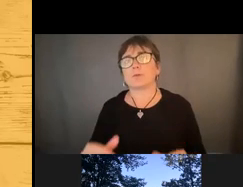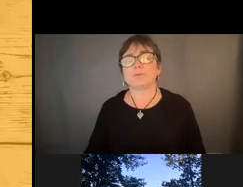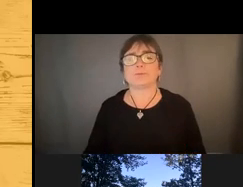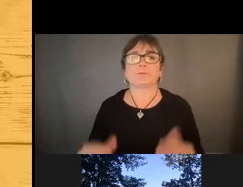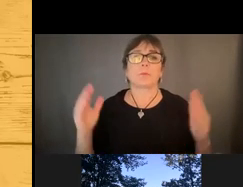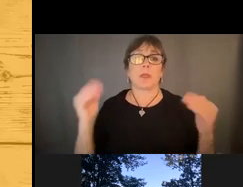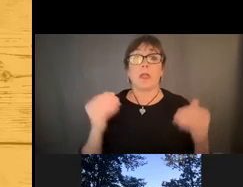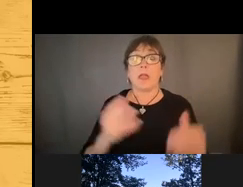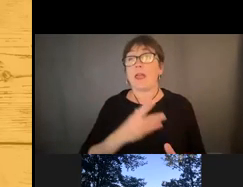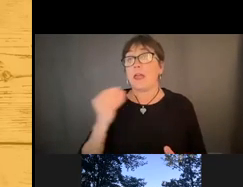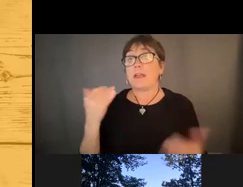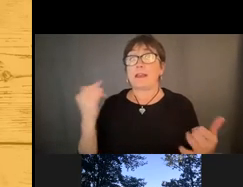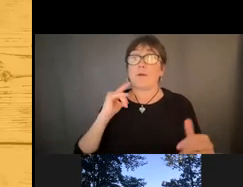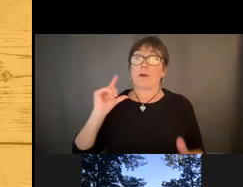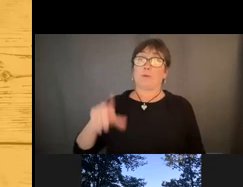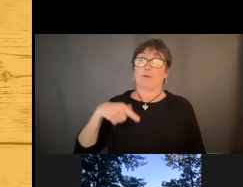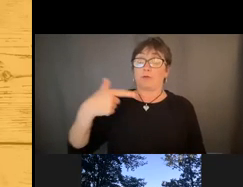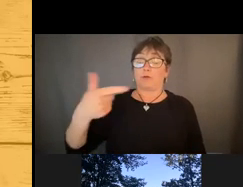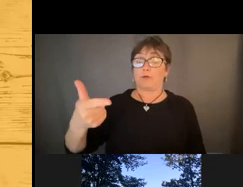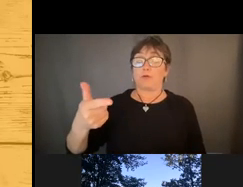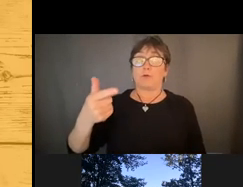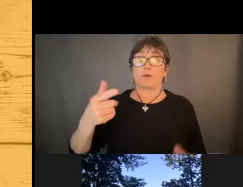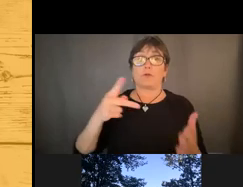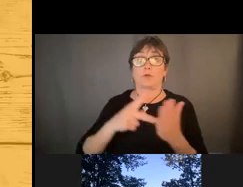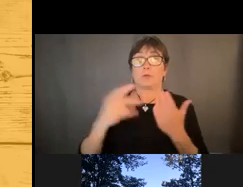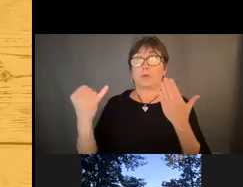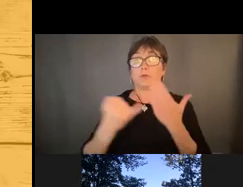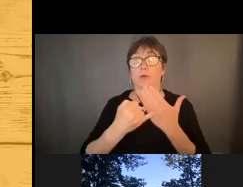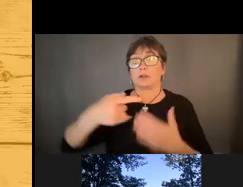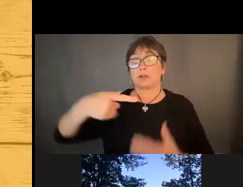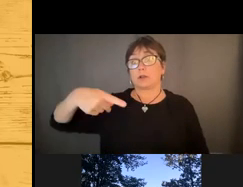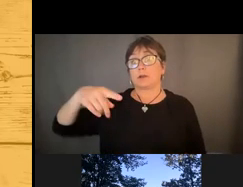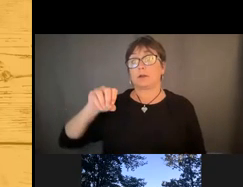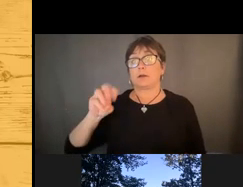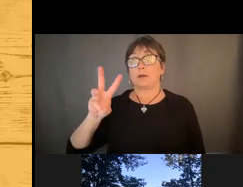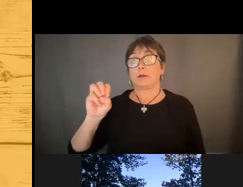I'm gonna turn it over to Project Power.